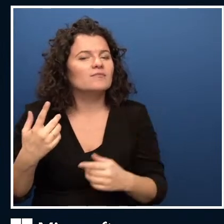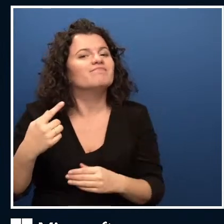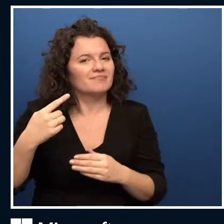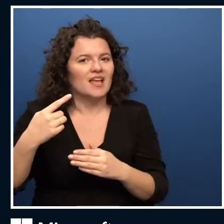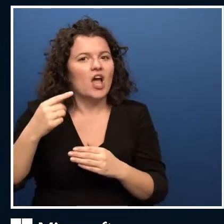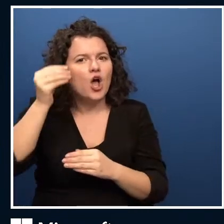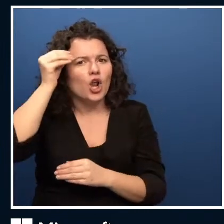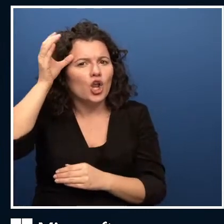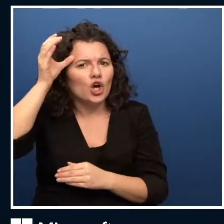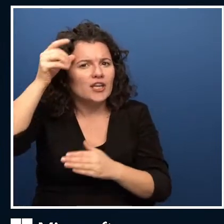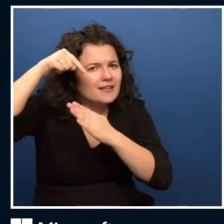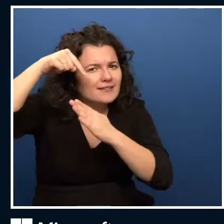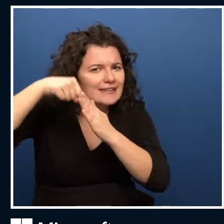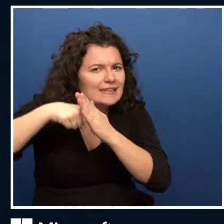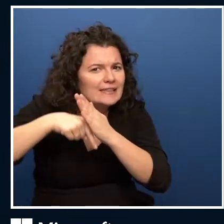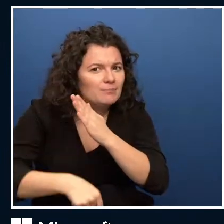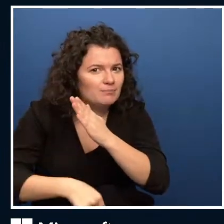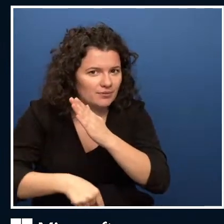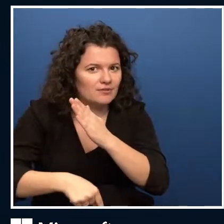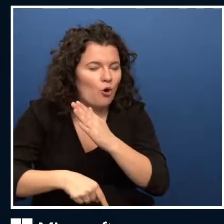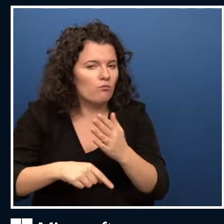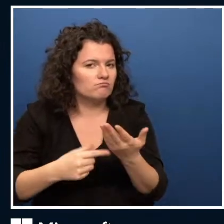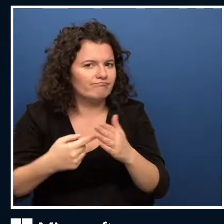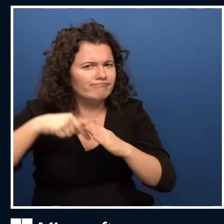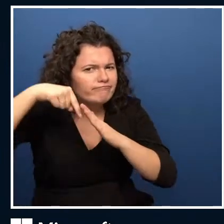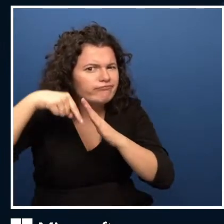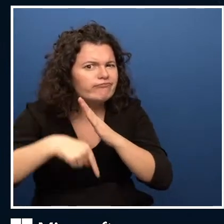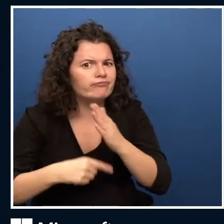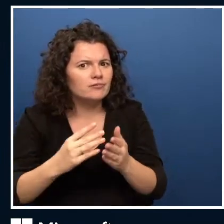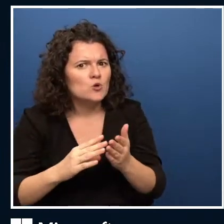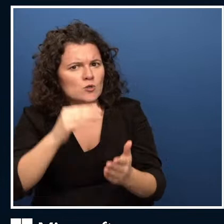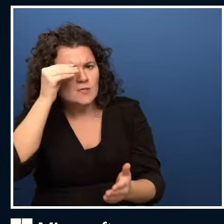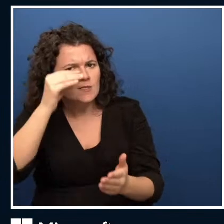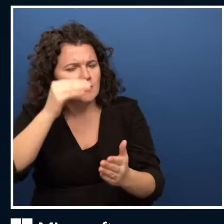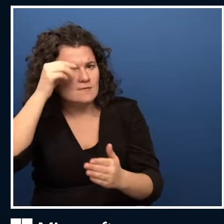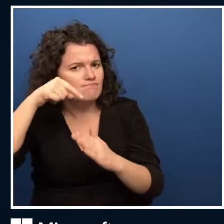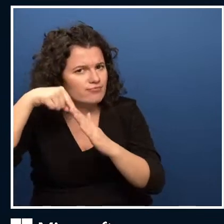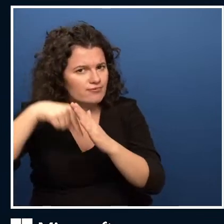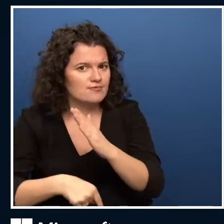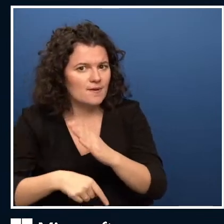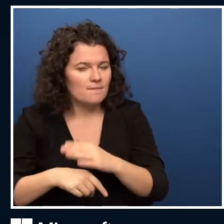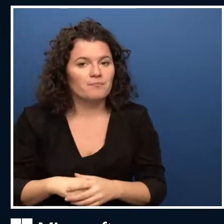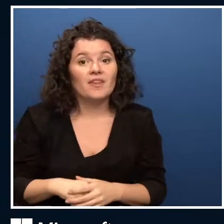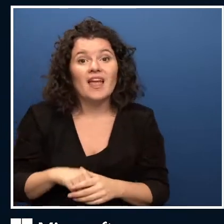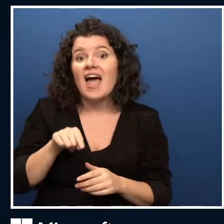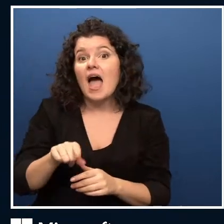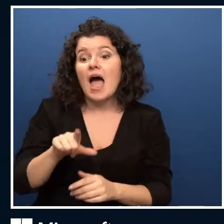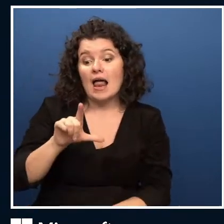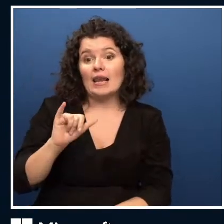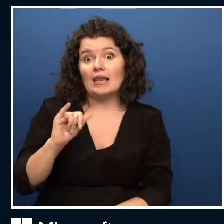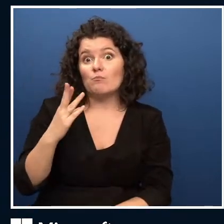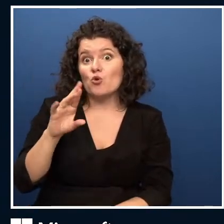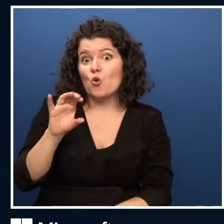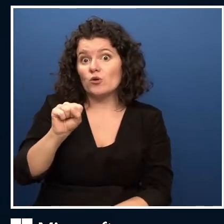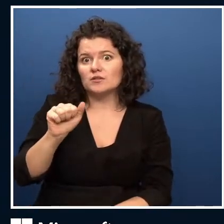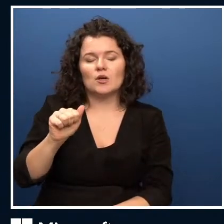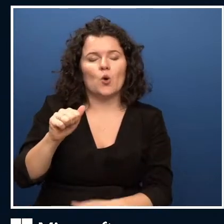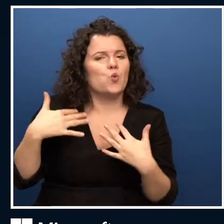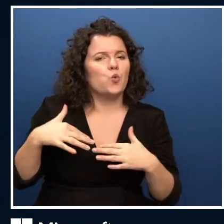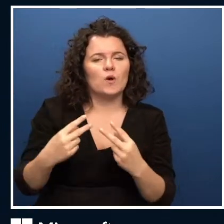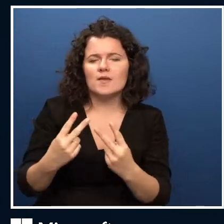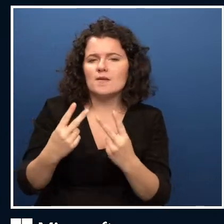and another really important library, which is the Librosa library. So we're going to be talking about that as